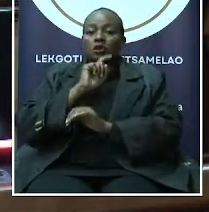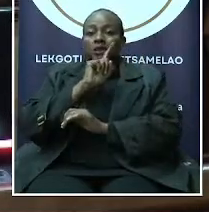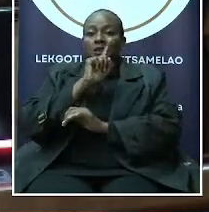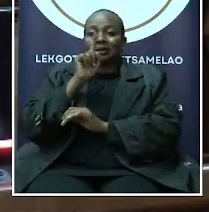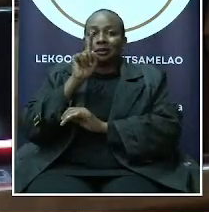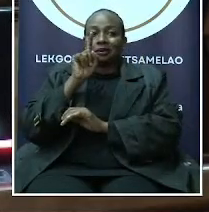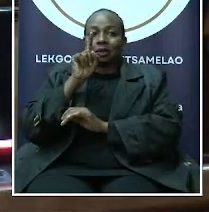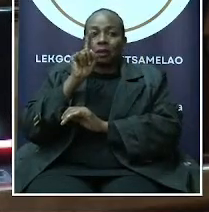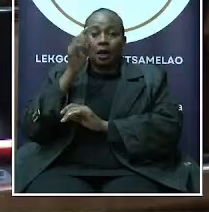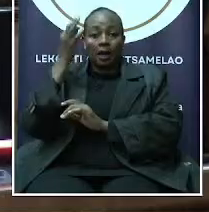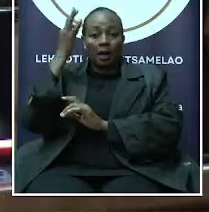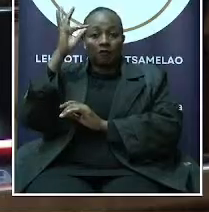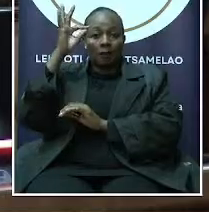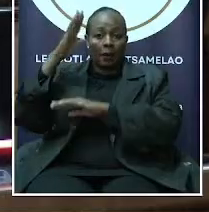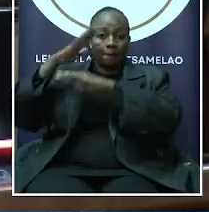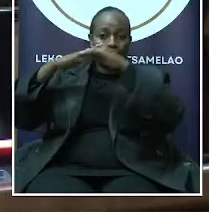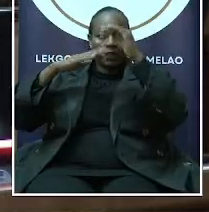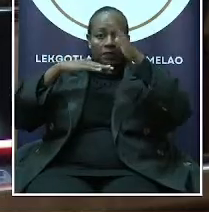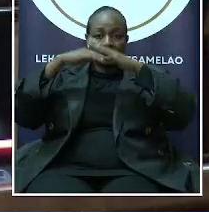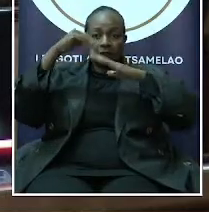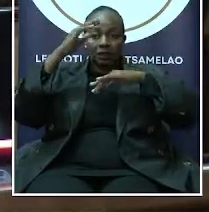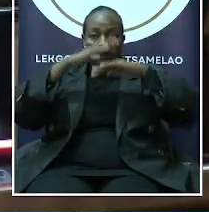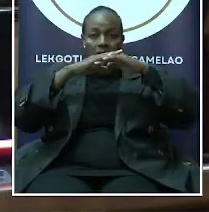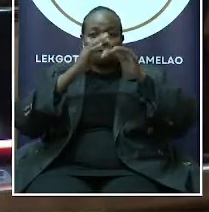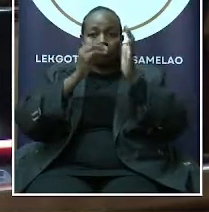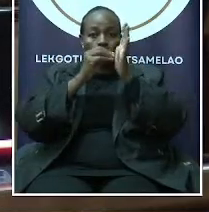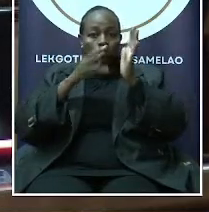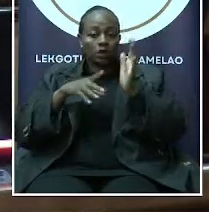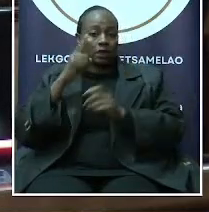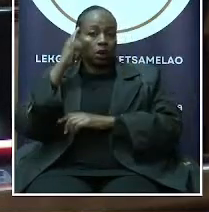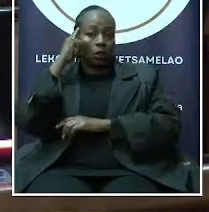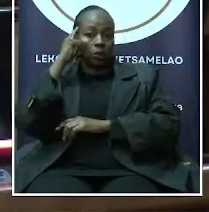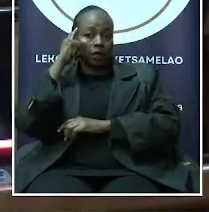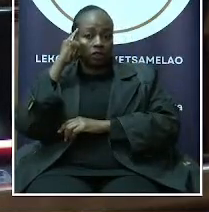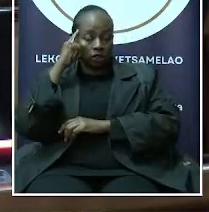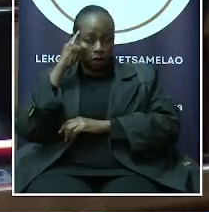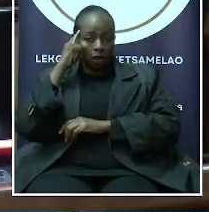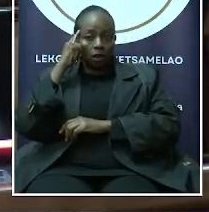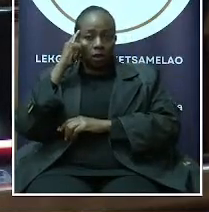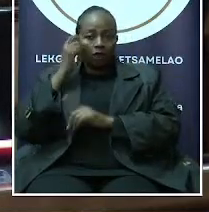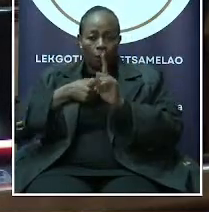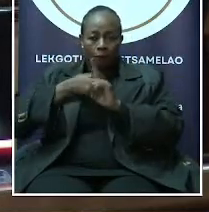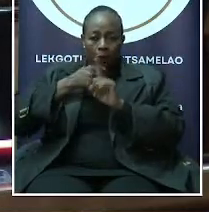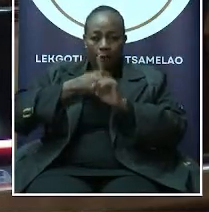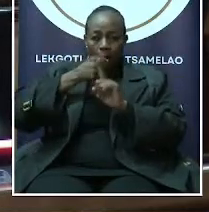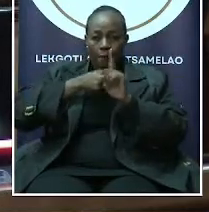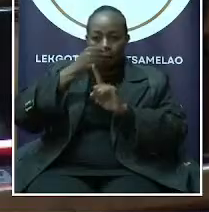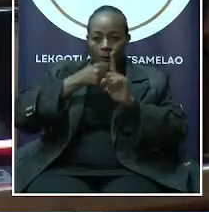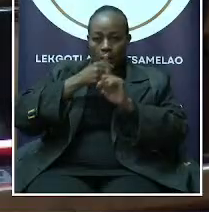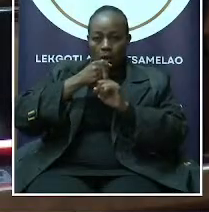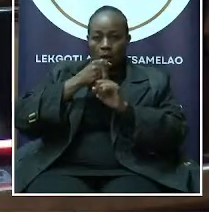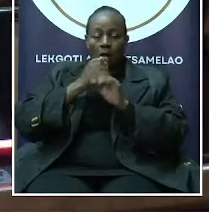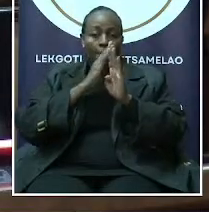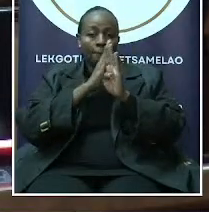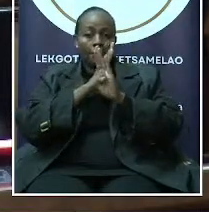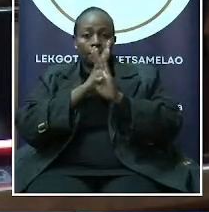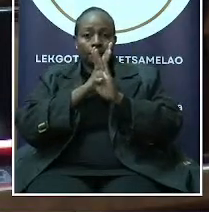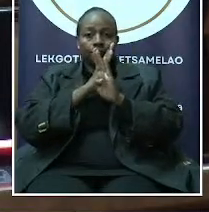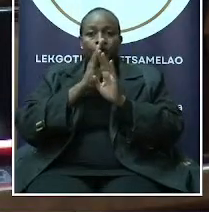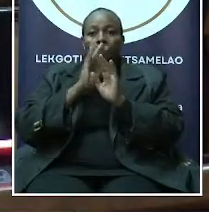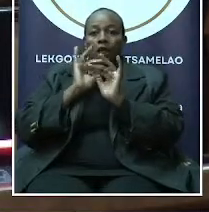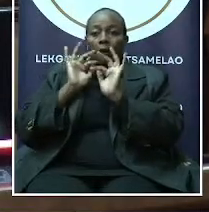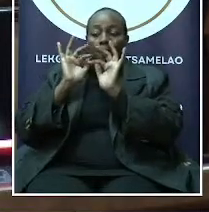public buildings, for student housing, and advocate for the streamlining of public-private partnership